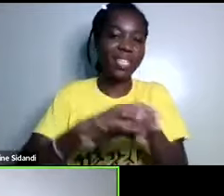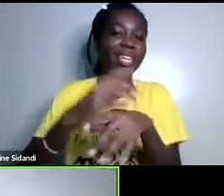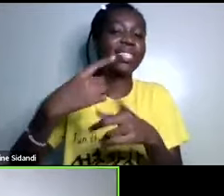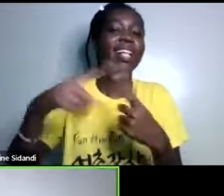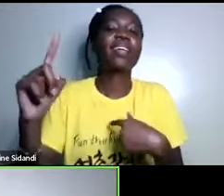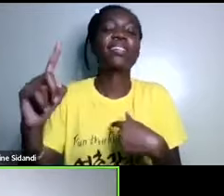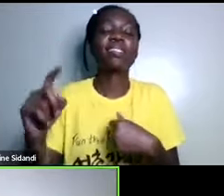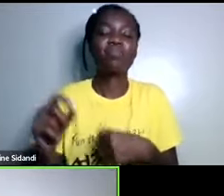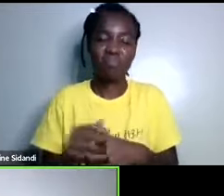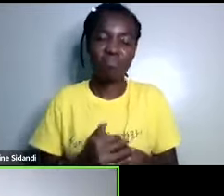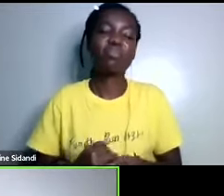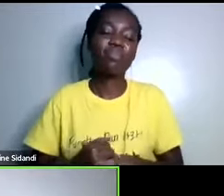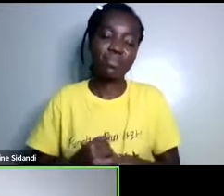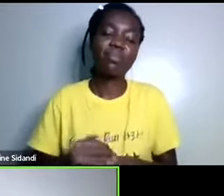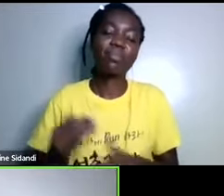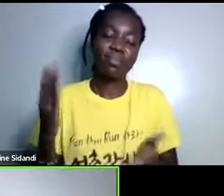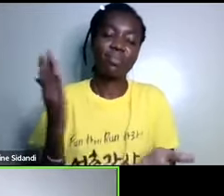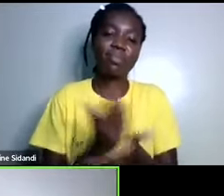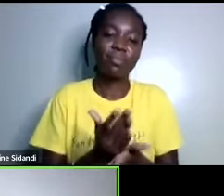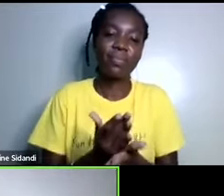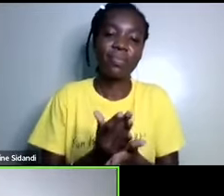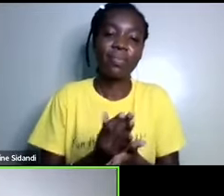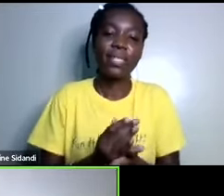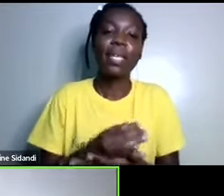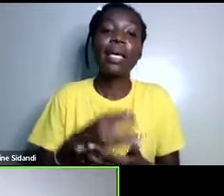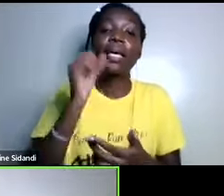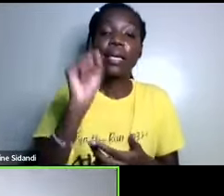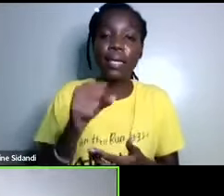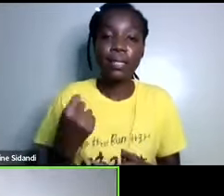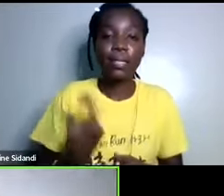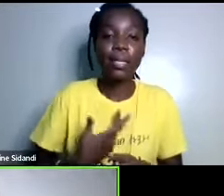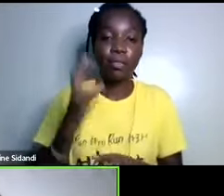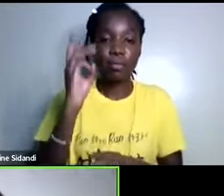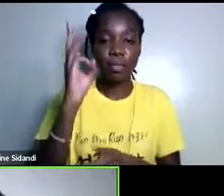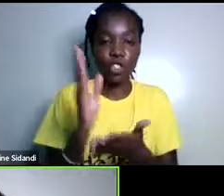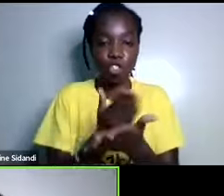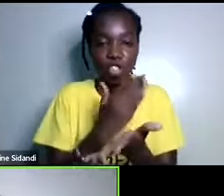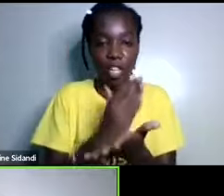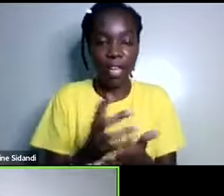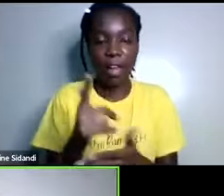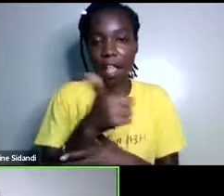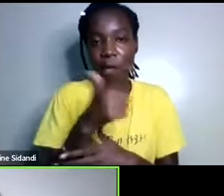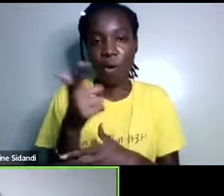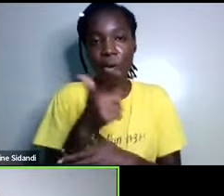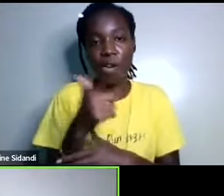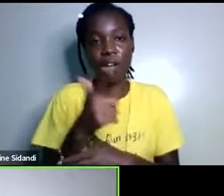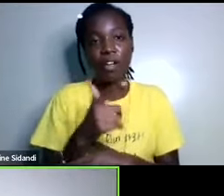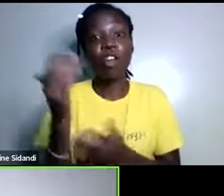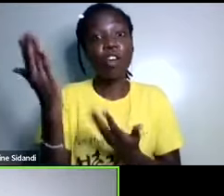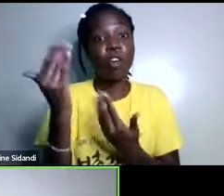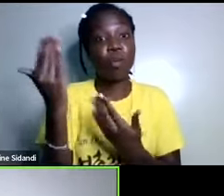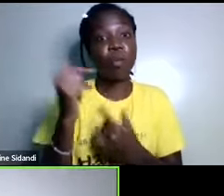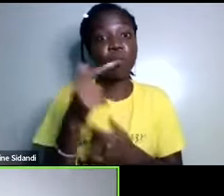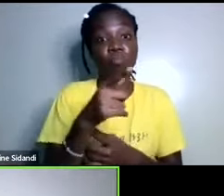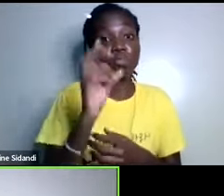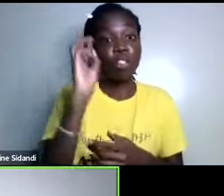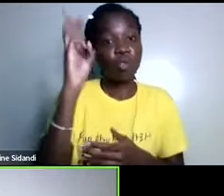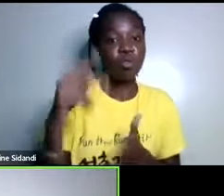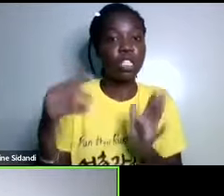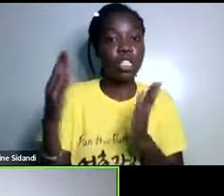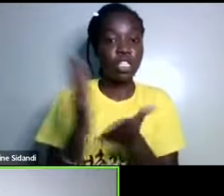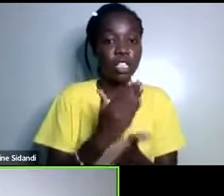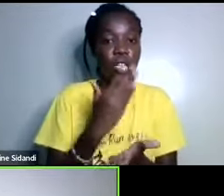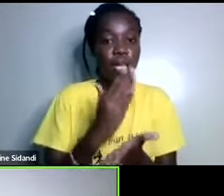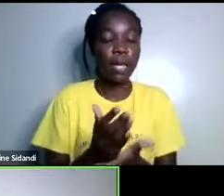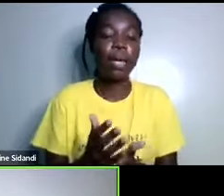Absolutely. Yes, we will share the recording. We will, hopefully Bavi is willing to share with us his presentation. We will send